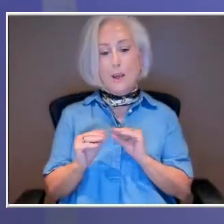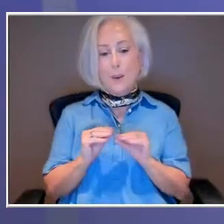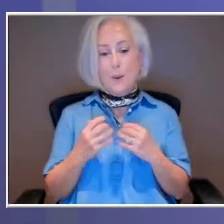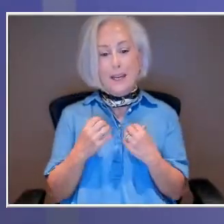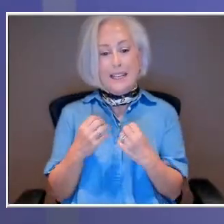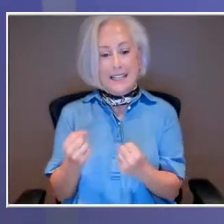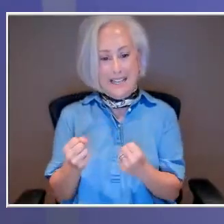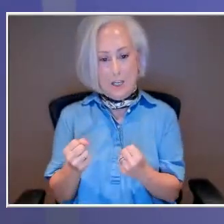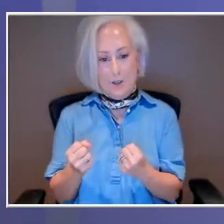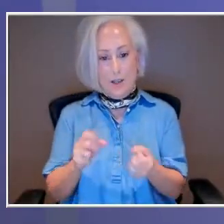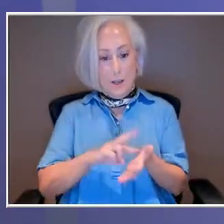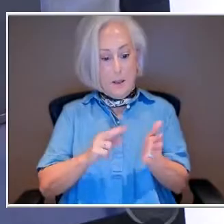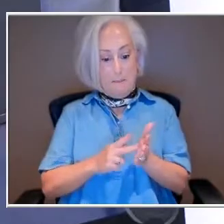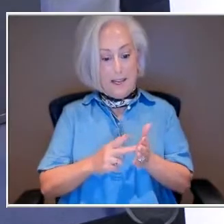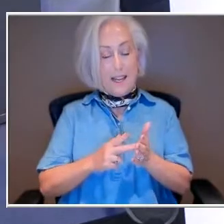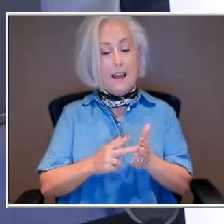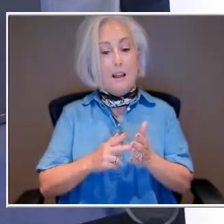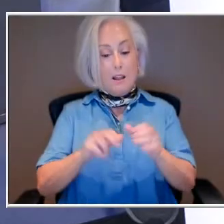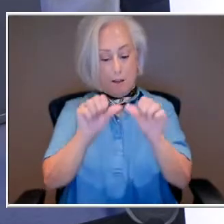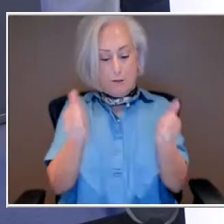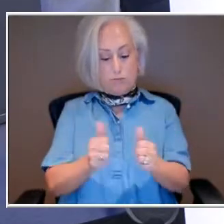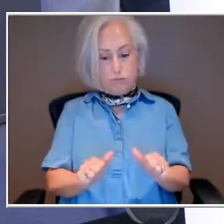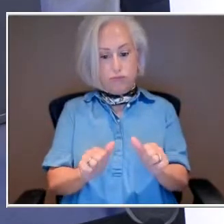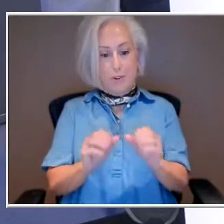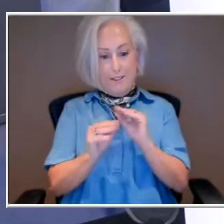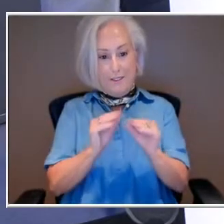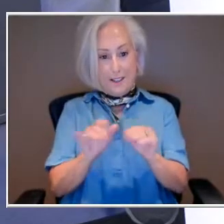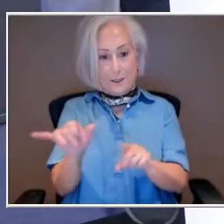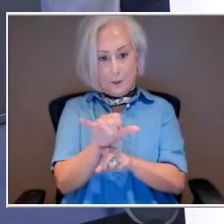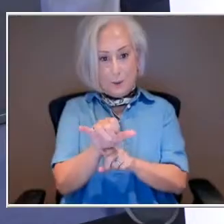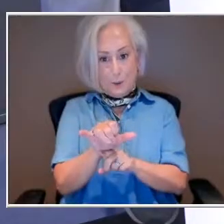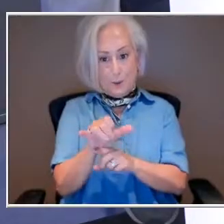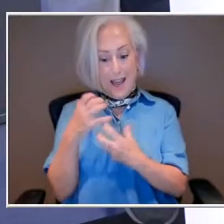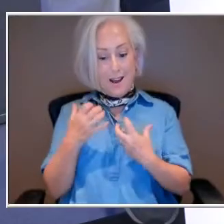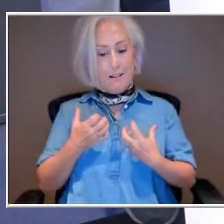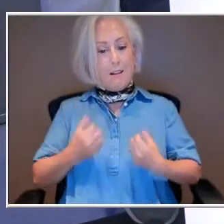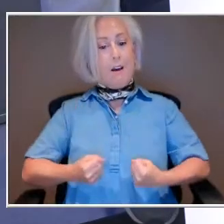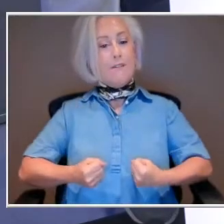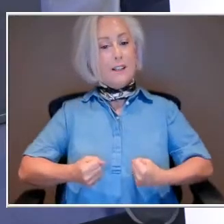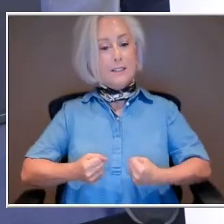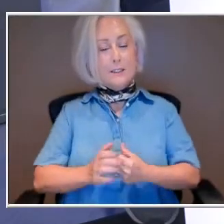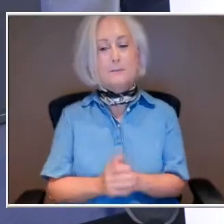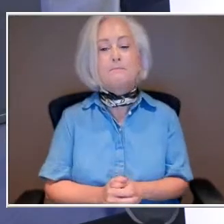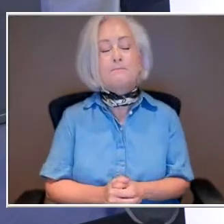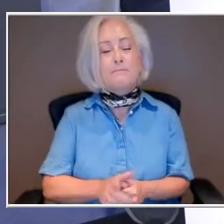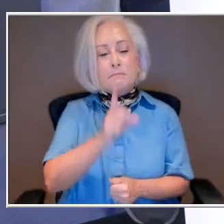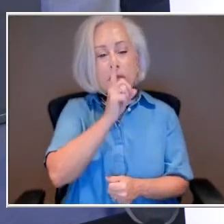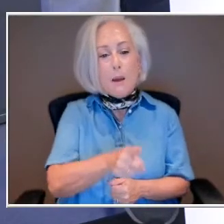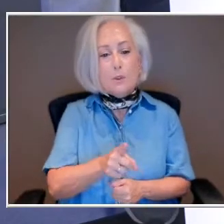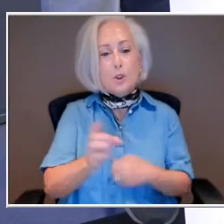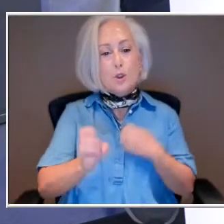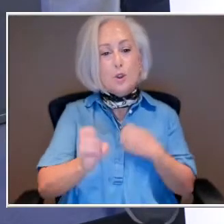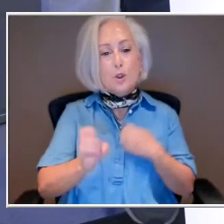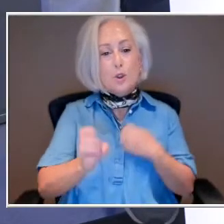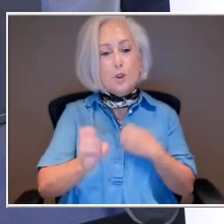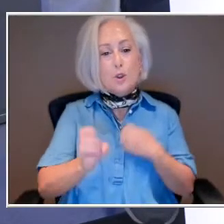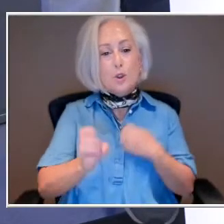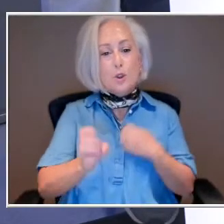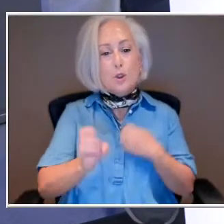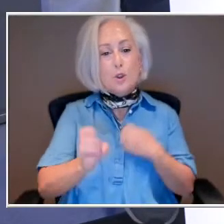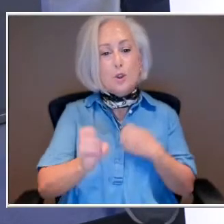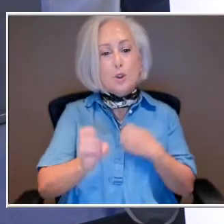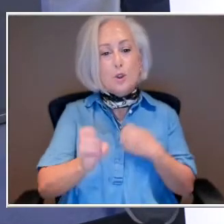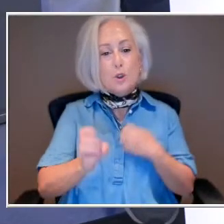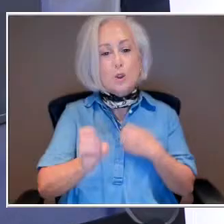their confidence. And what are those emotions? I would imagine it's such an emotional time. You're having to talk about something that's going to be happening after